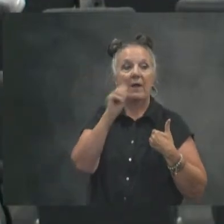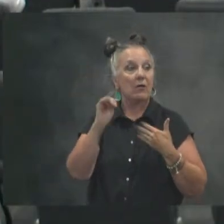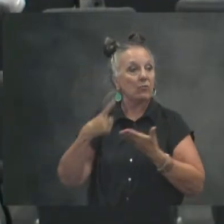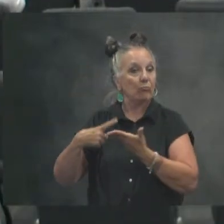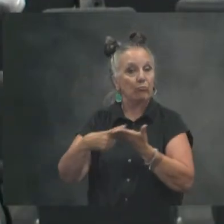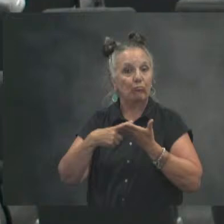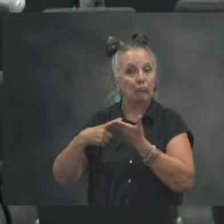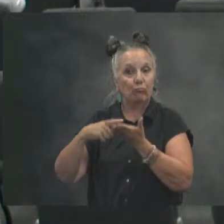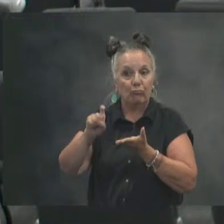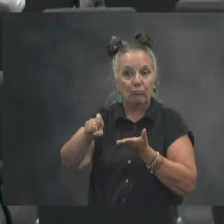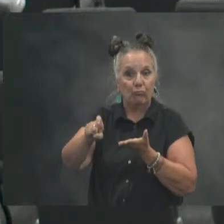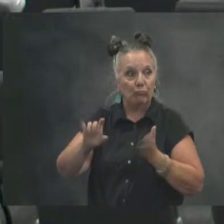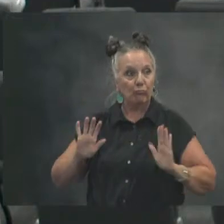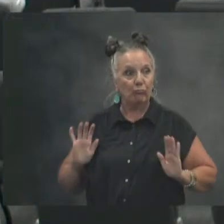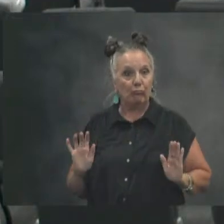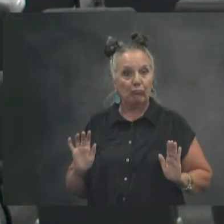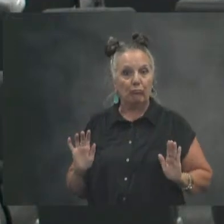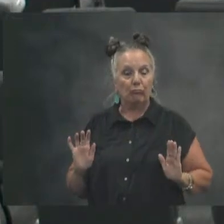discussion?